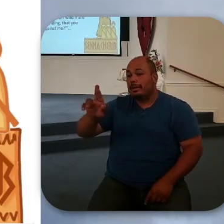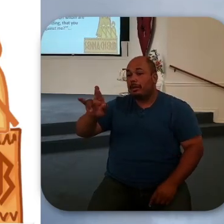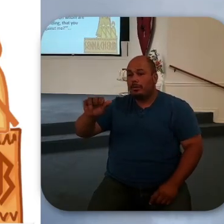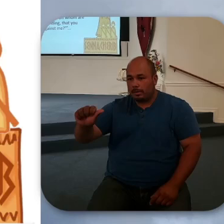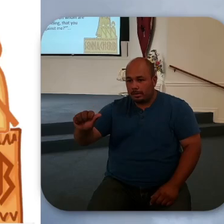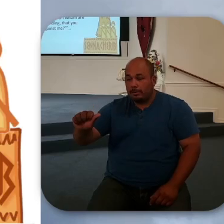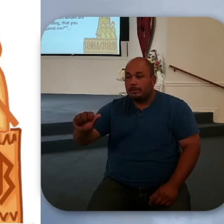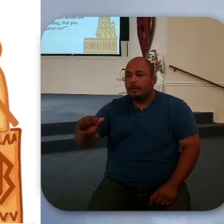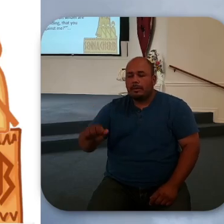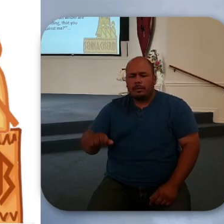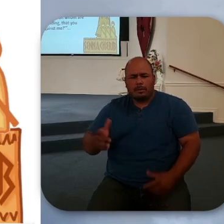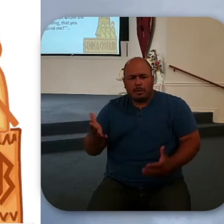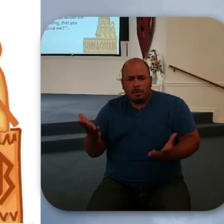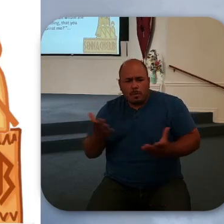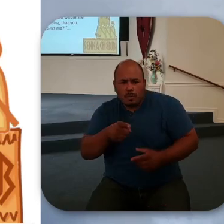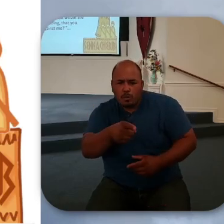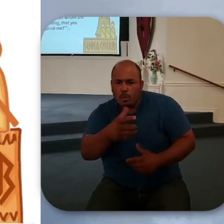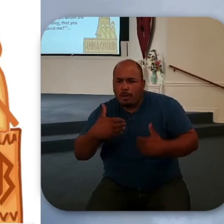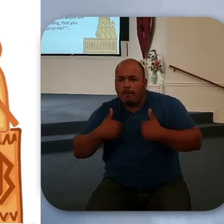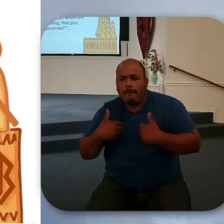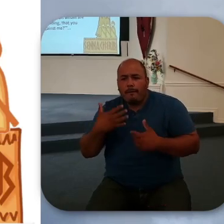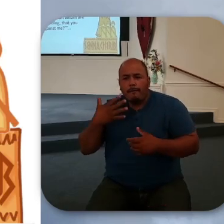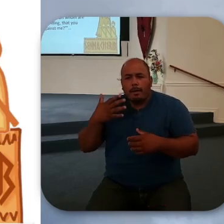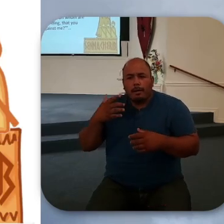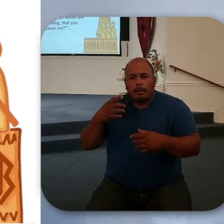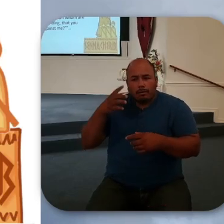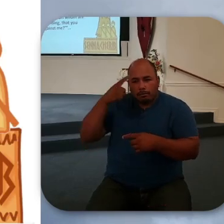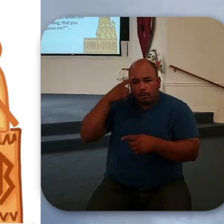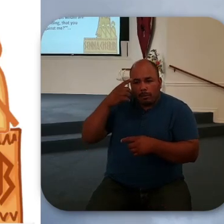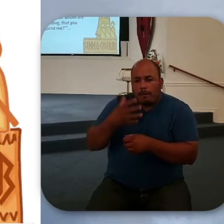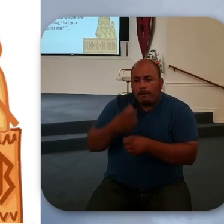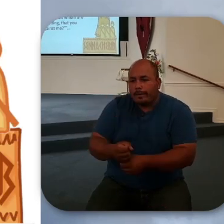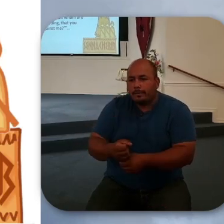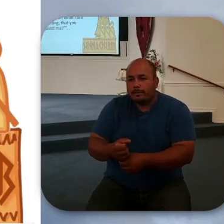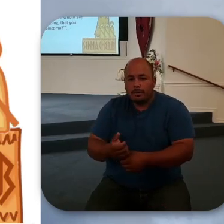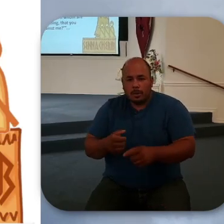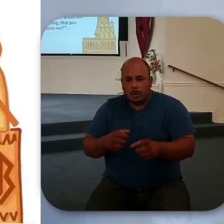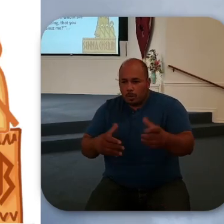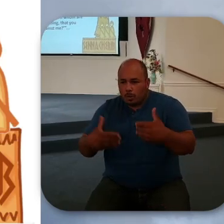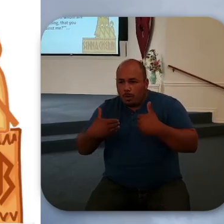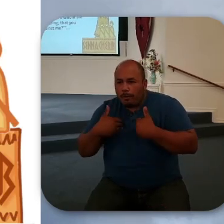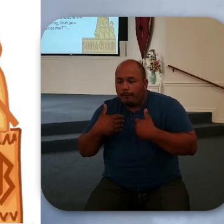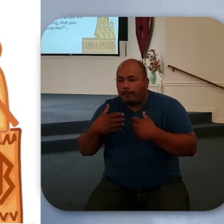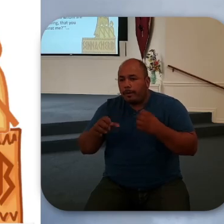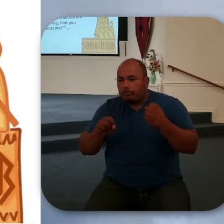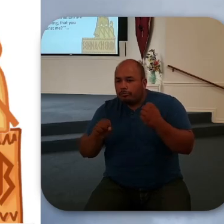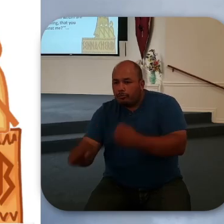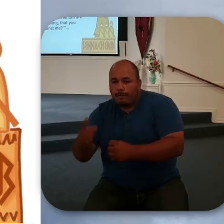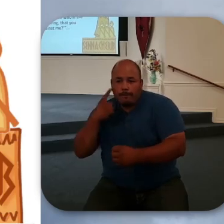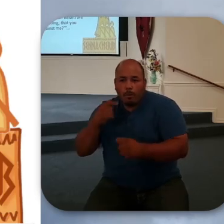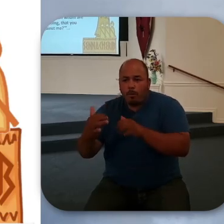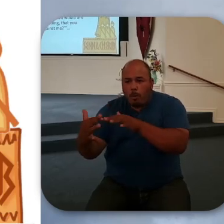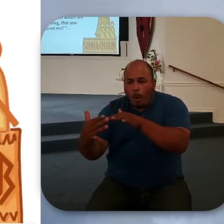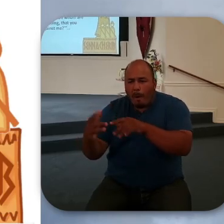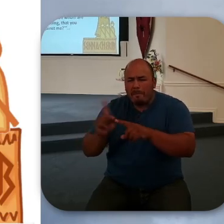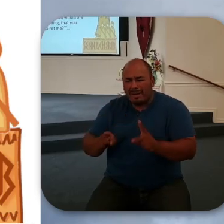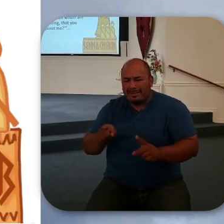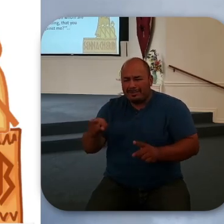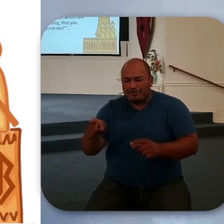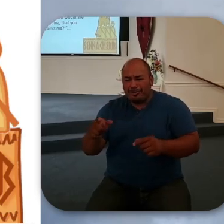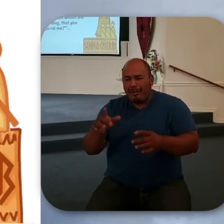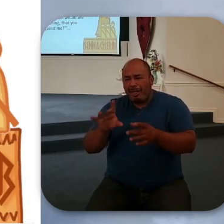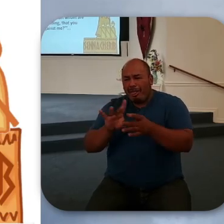what are you basing this confidence of yours? You say you have the counsel and the might for war, but you speak only